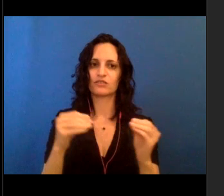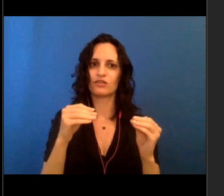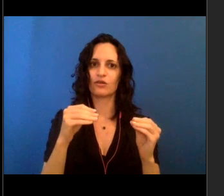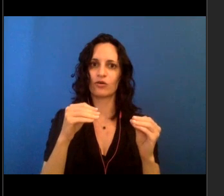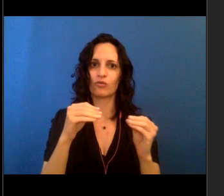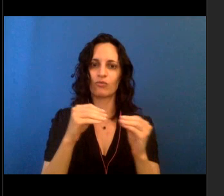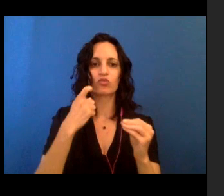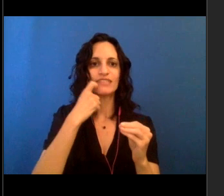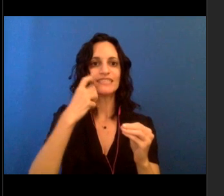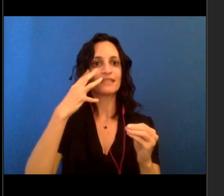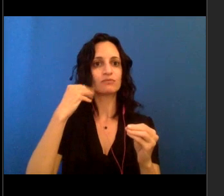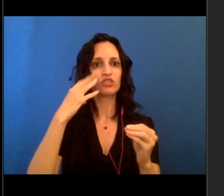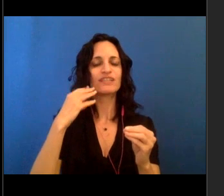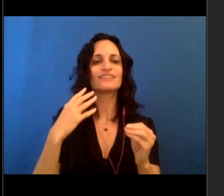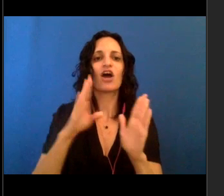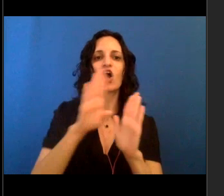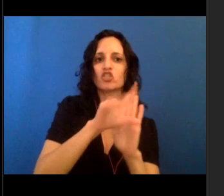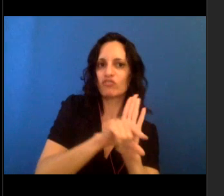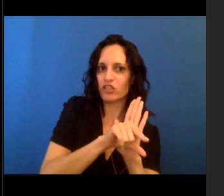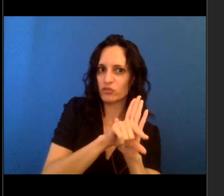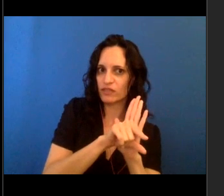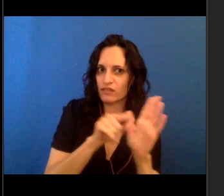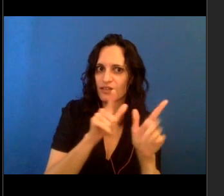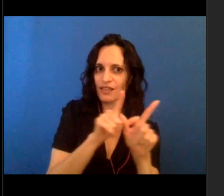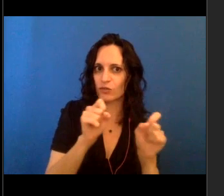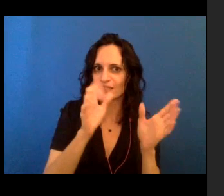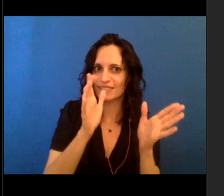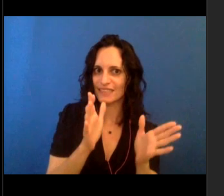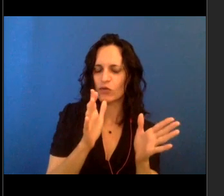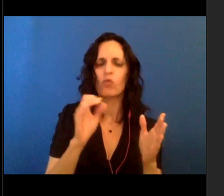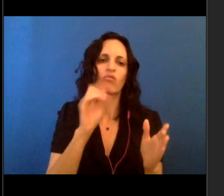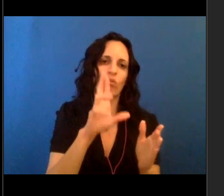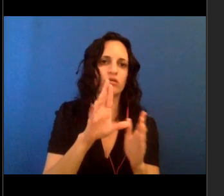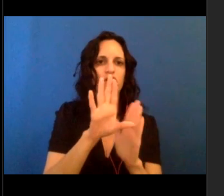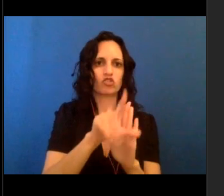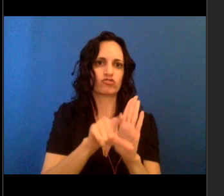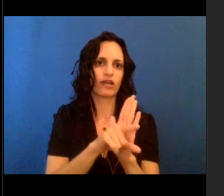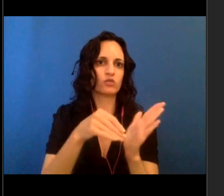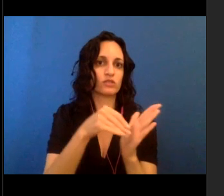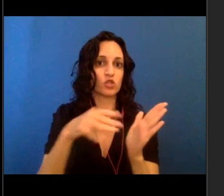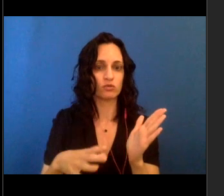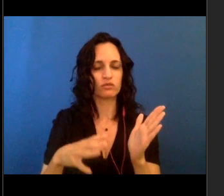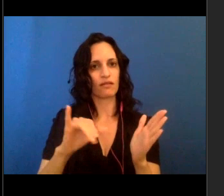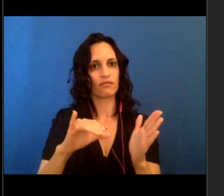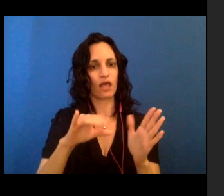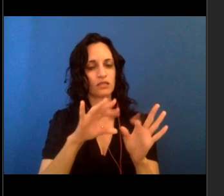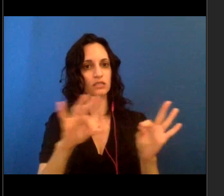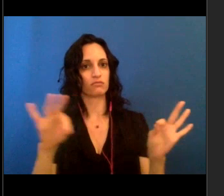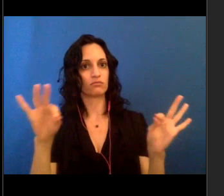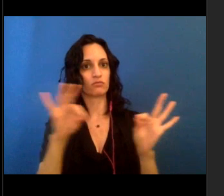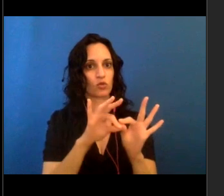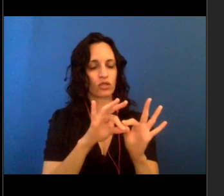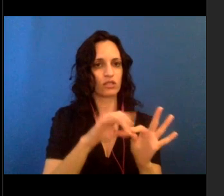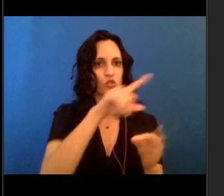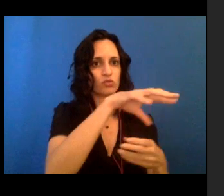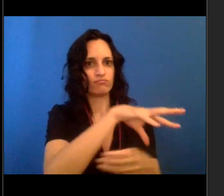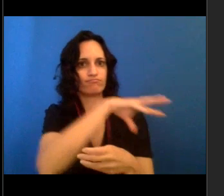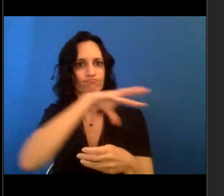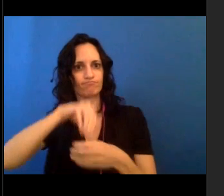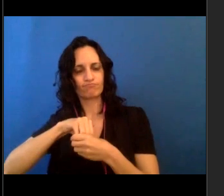being a linguistics undergraduate or an undergraduate in general. And those are important insights as we're thinking about how can we make undergraduate linguistics